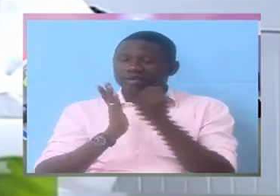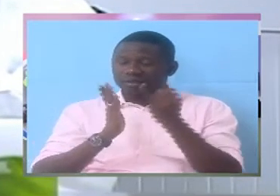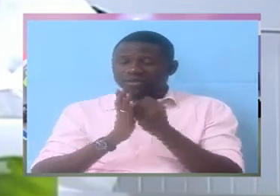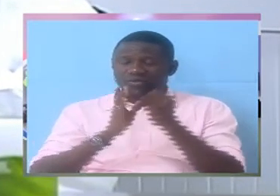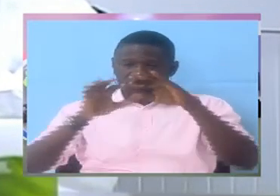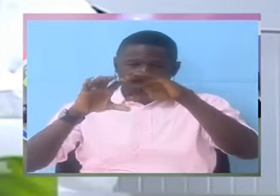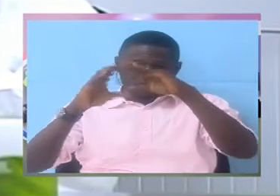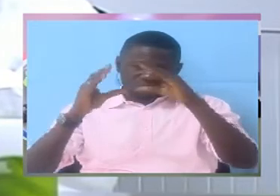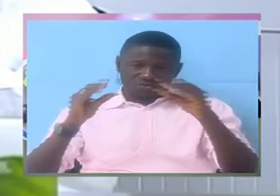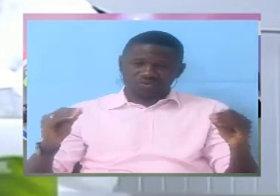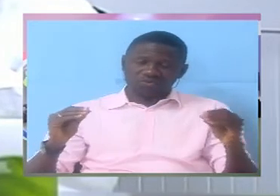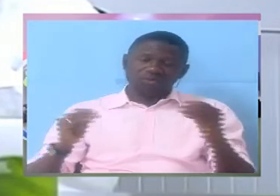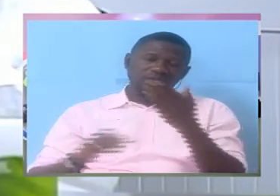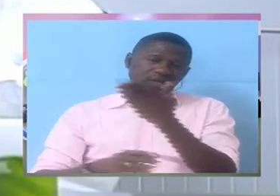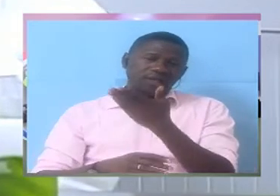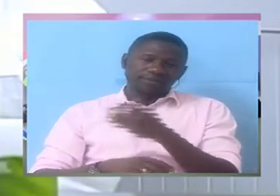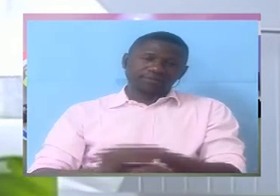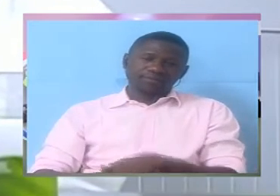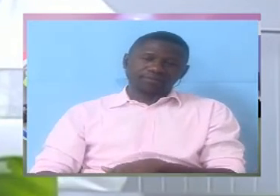By